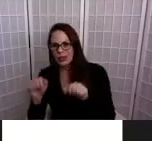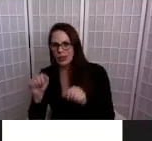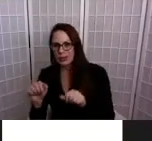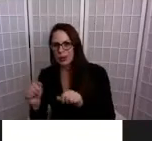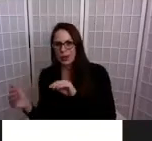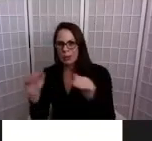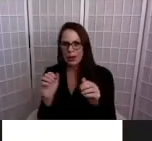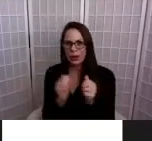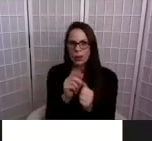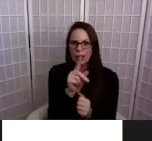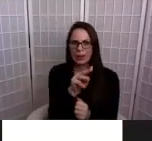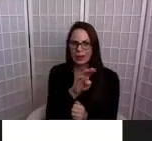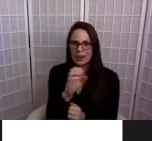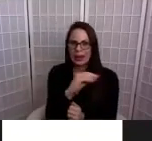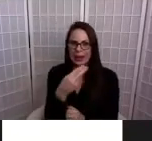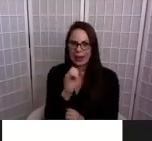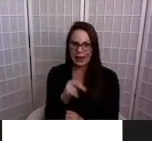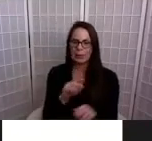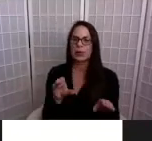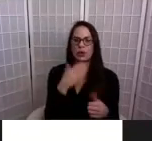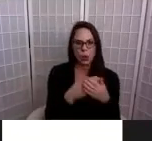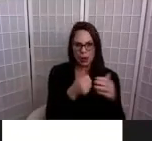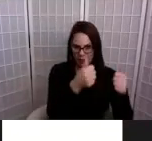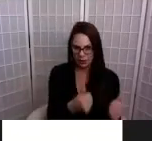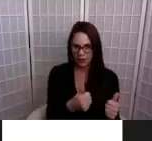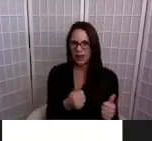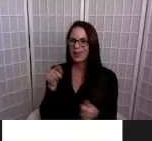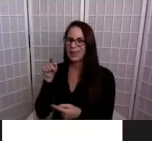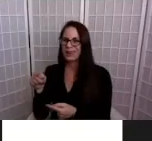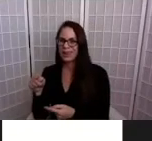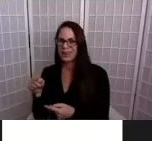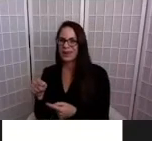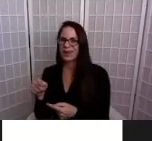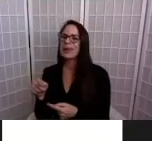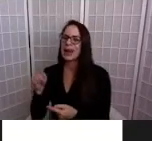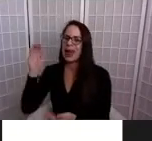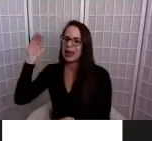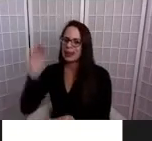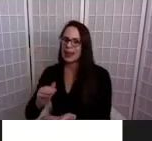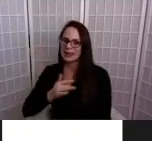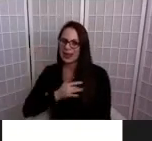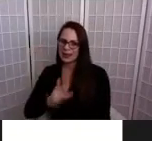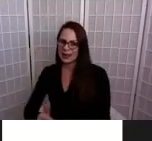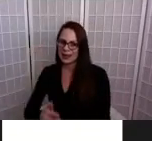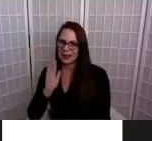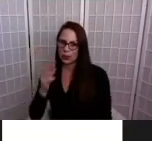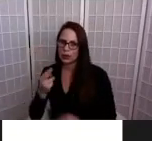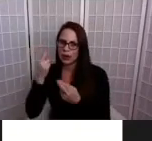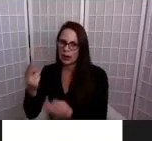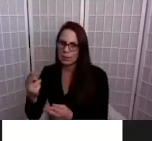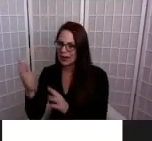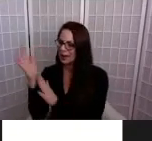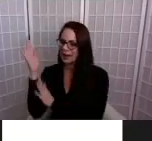do very, very well. So it's much less likely that I would recommend a joint replacement for a wrist like